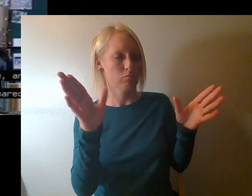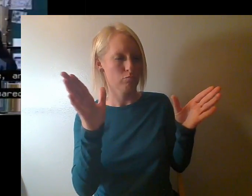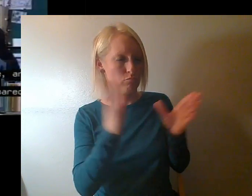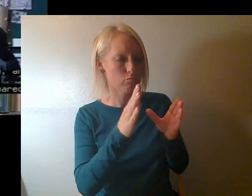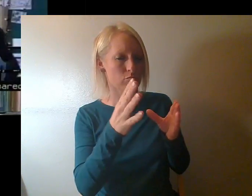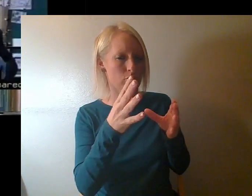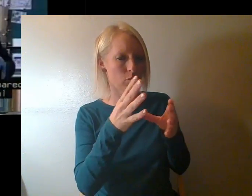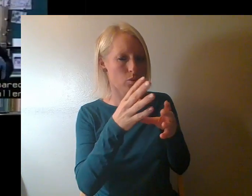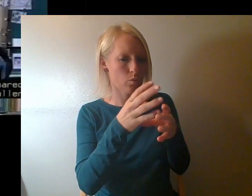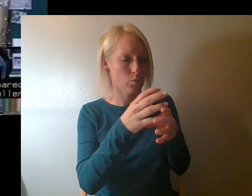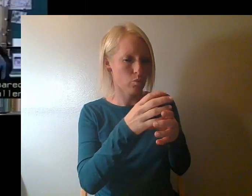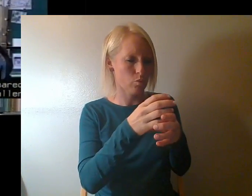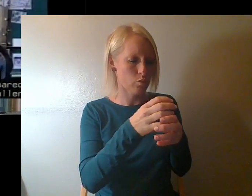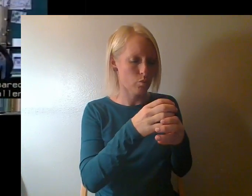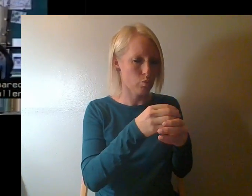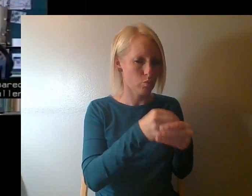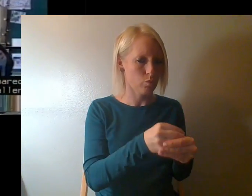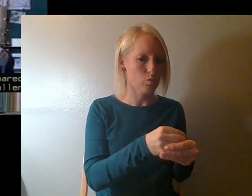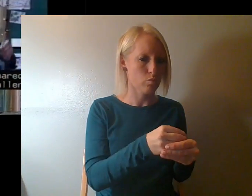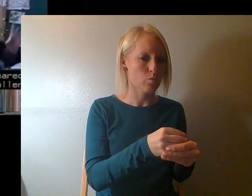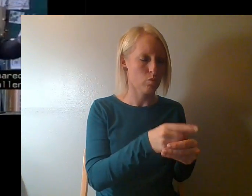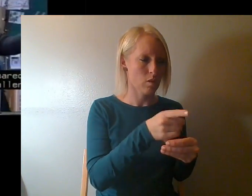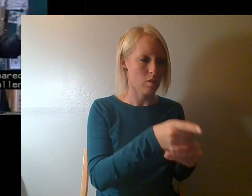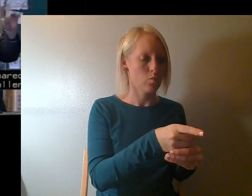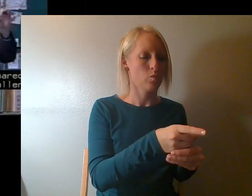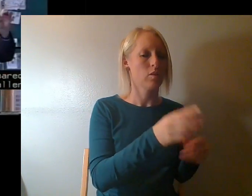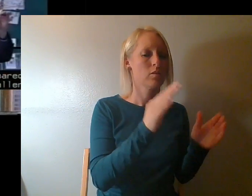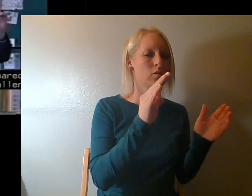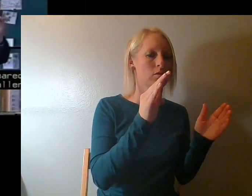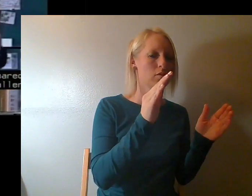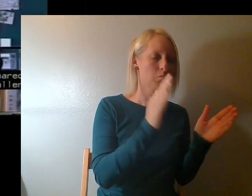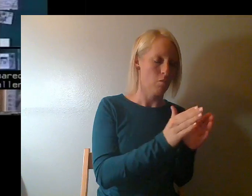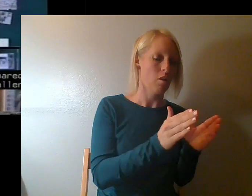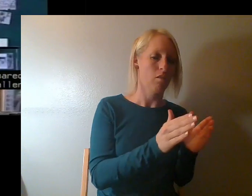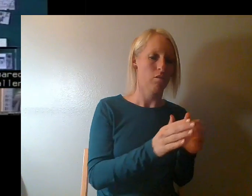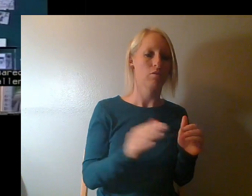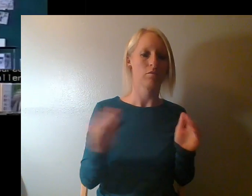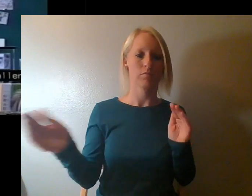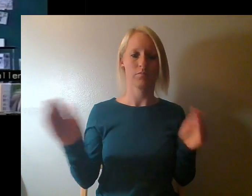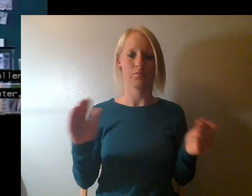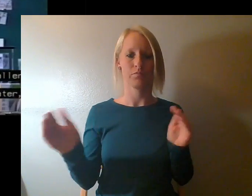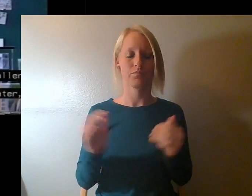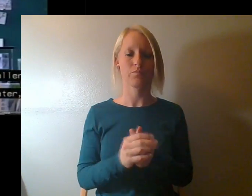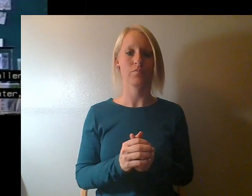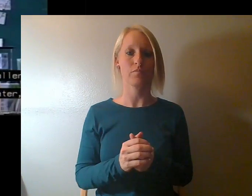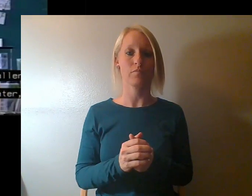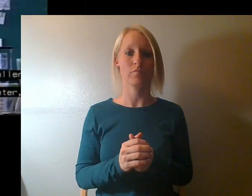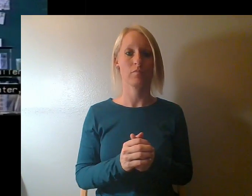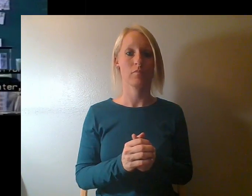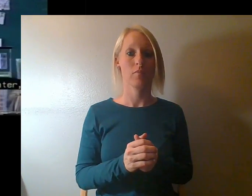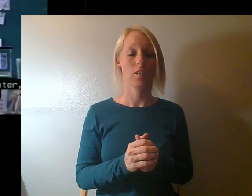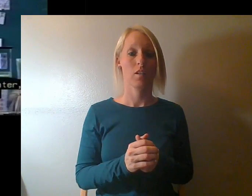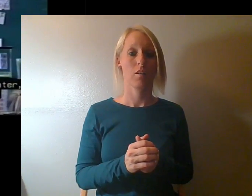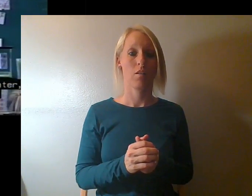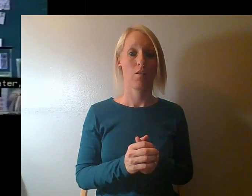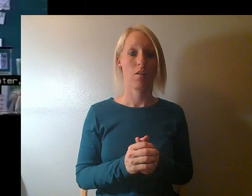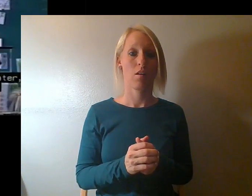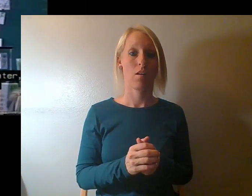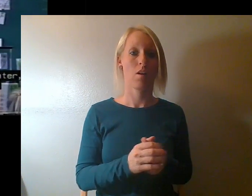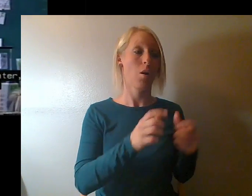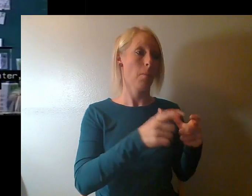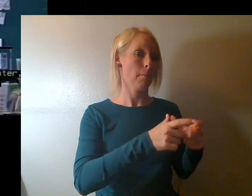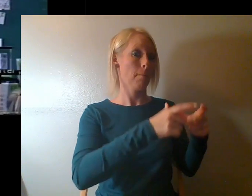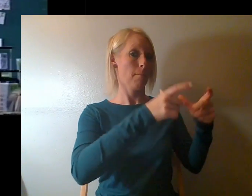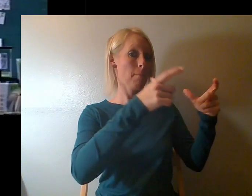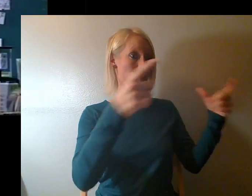it compared to the other ones, gets smaller. Now, hang on a second. Big one goes in pure water. The other one goes in salt water,